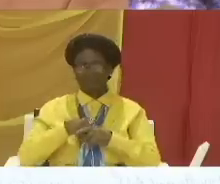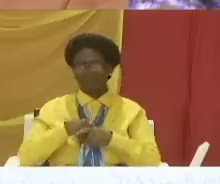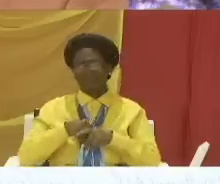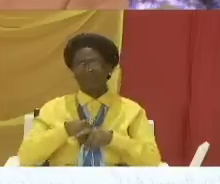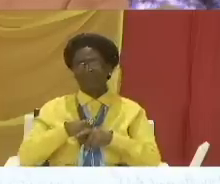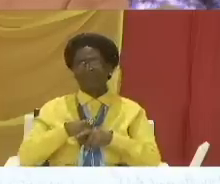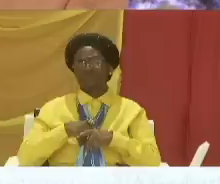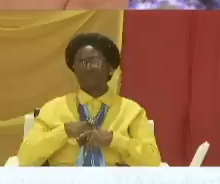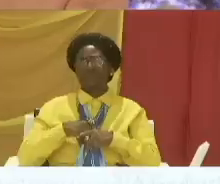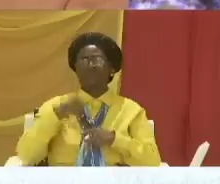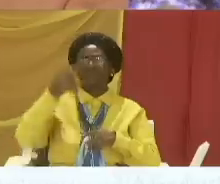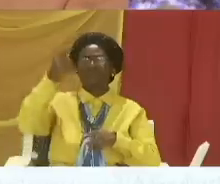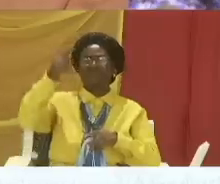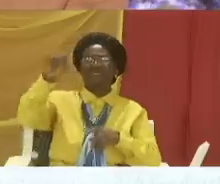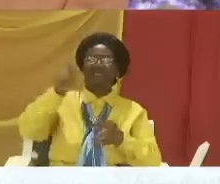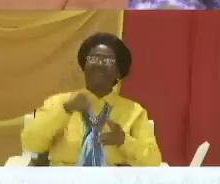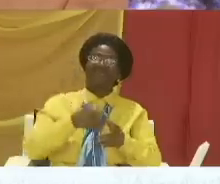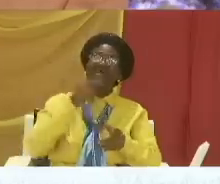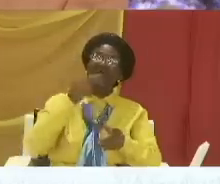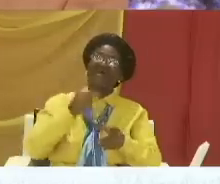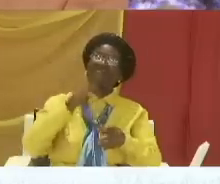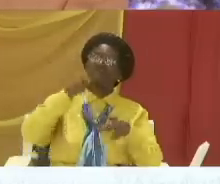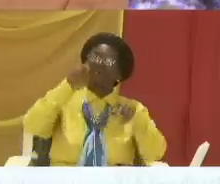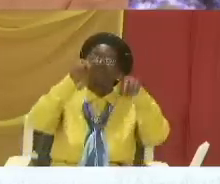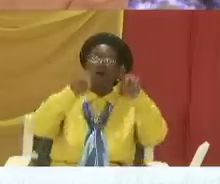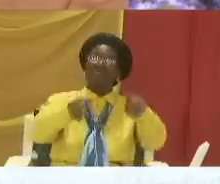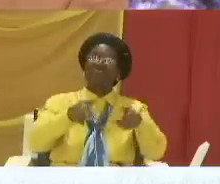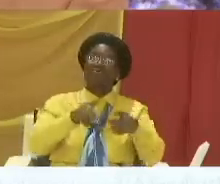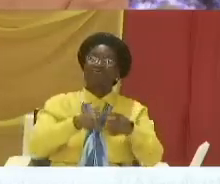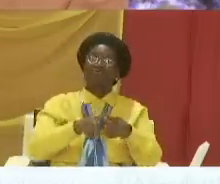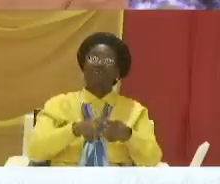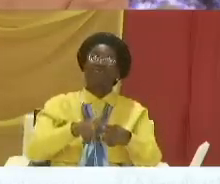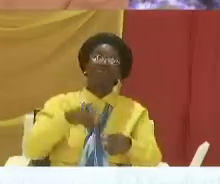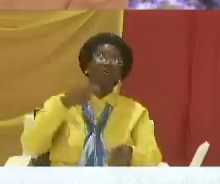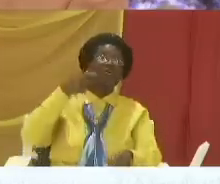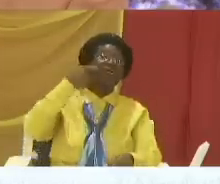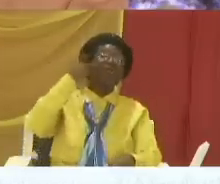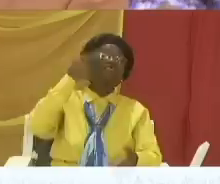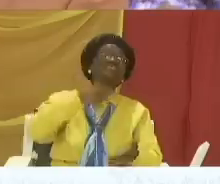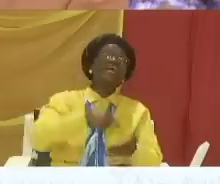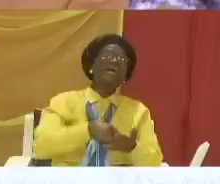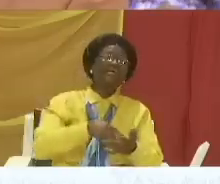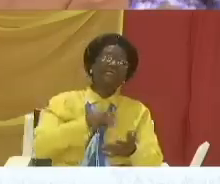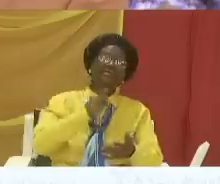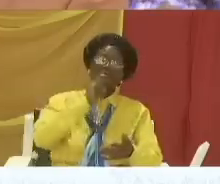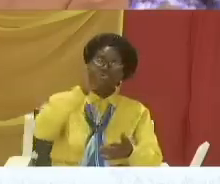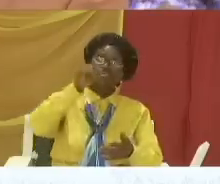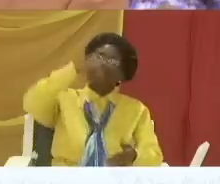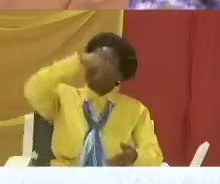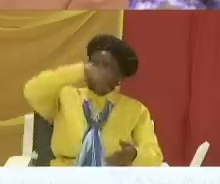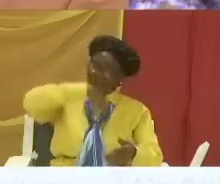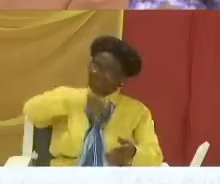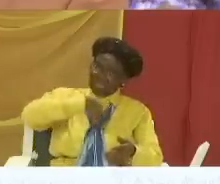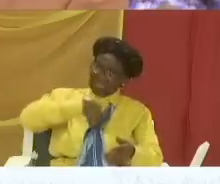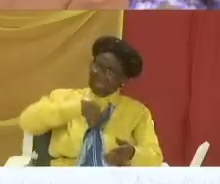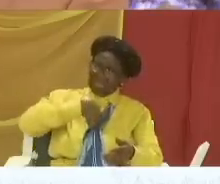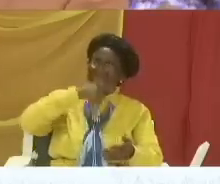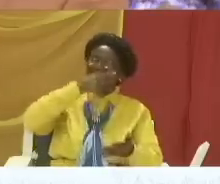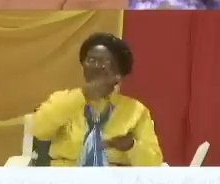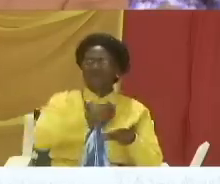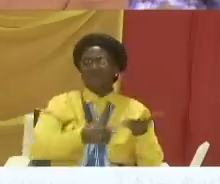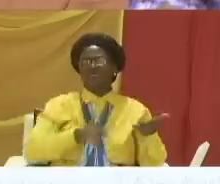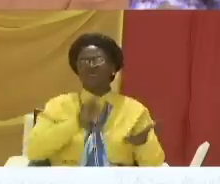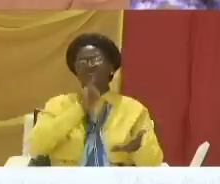The first fellow to check is me. What's wrong with me, Lord? What am I doing wrong?